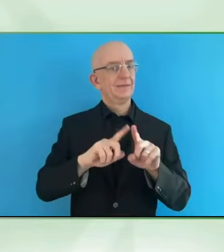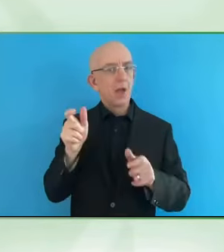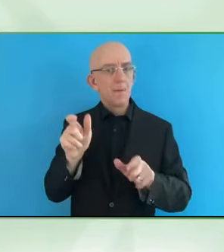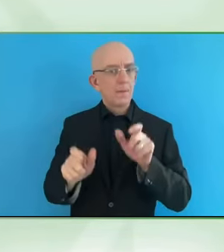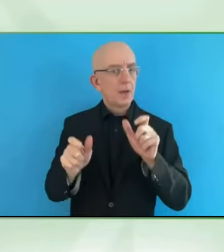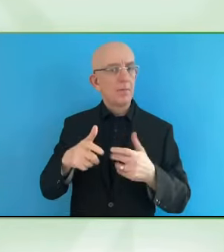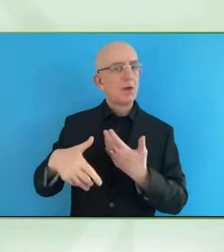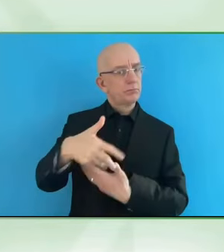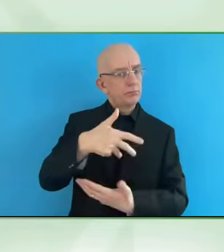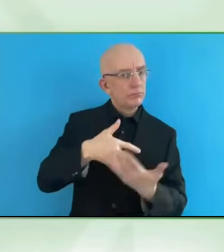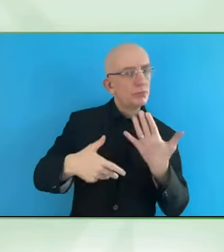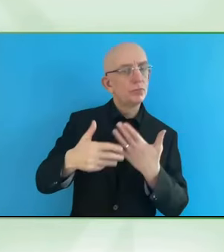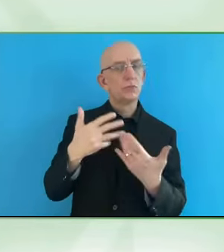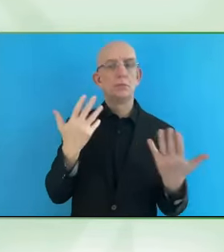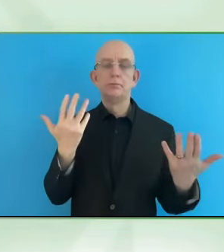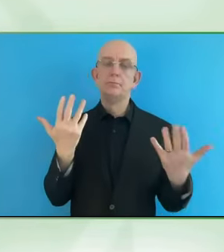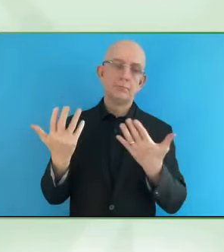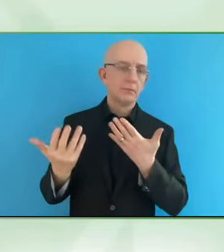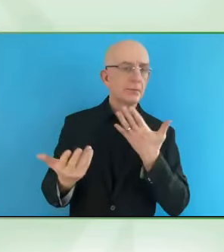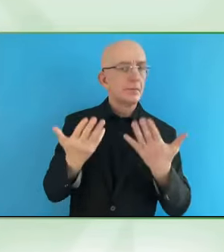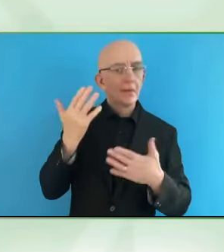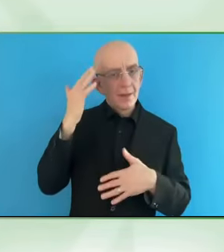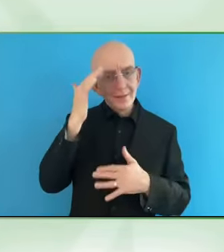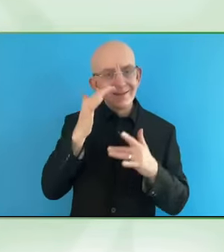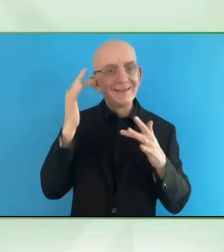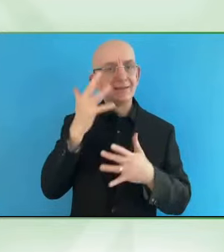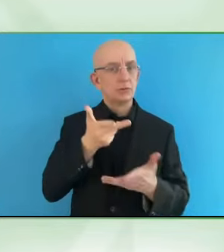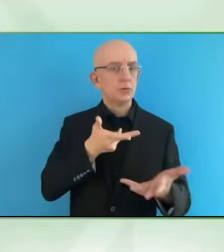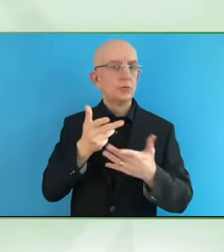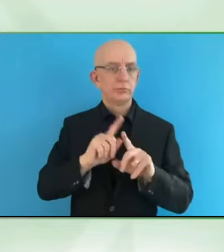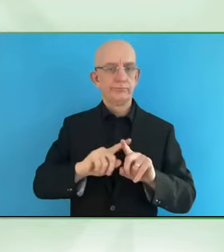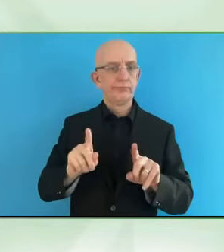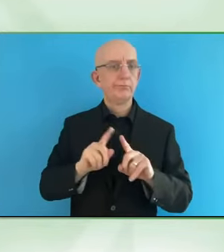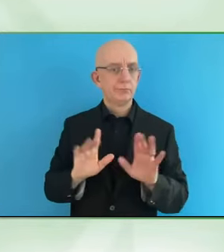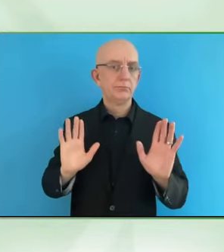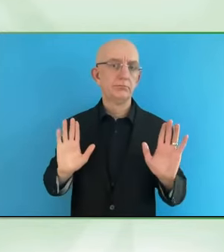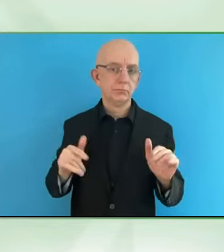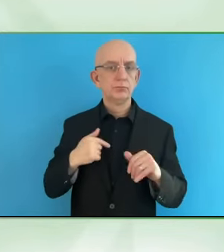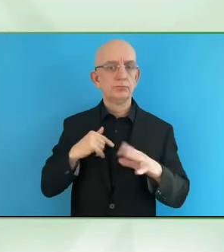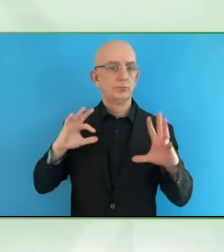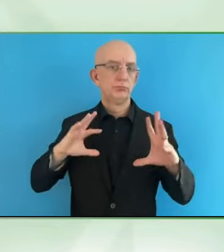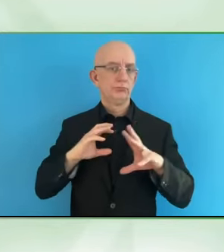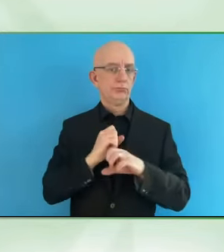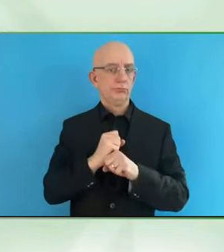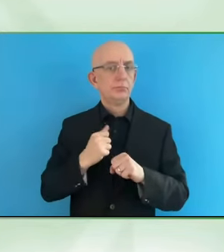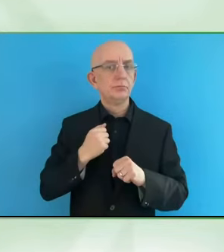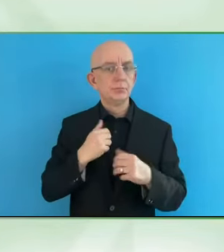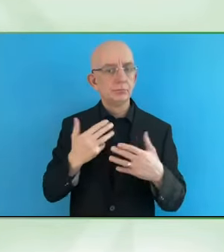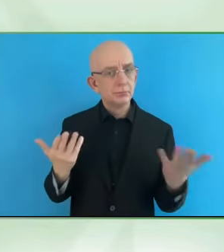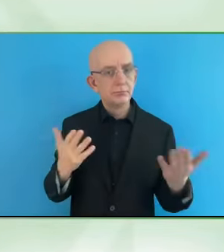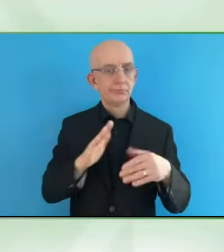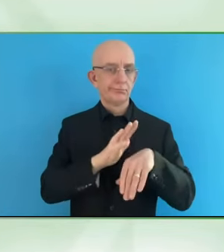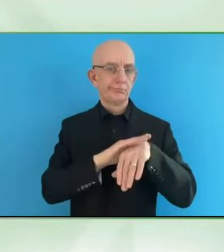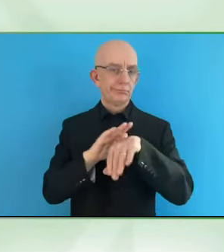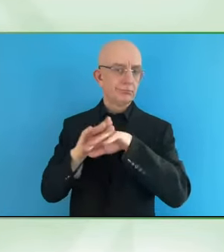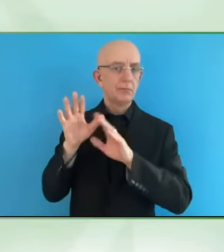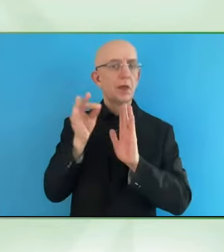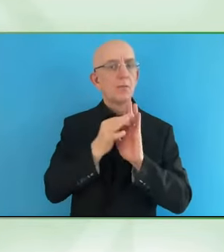influencing policymakers who are working on inclusive education policy. Please work with disabled people